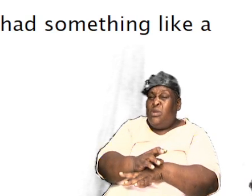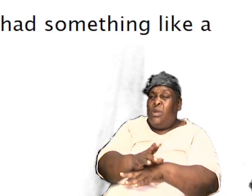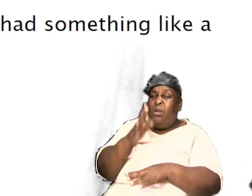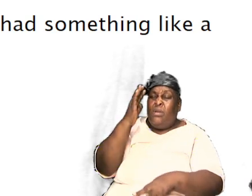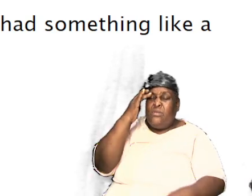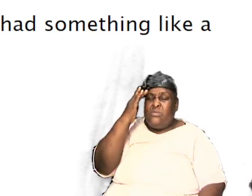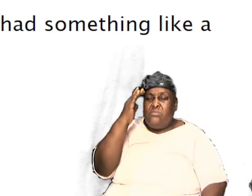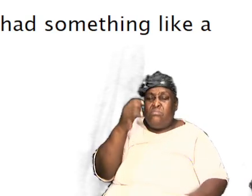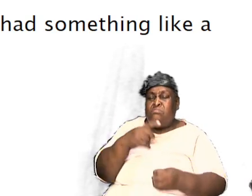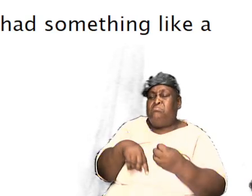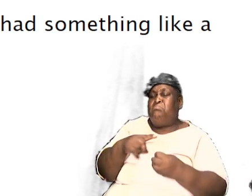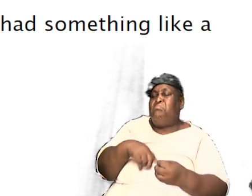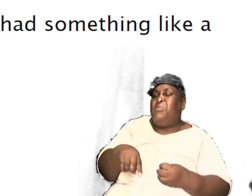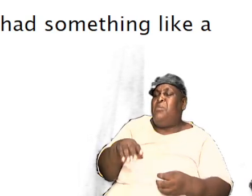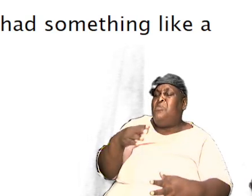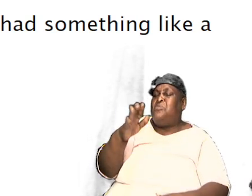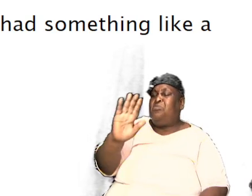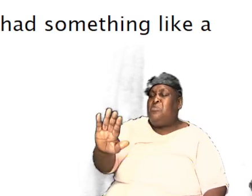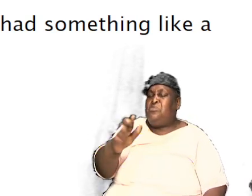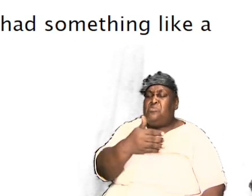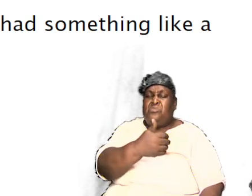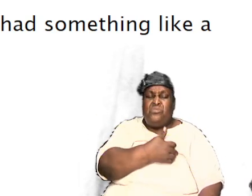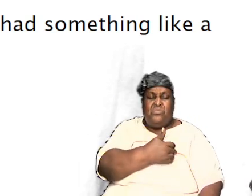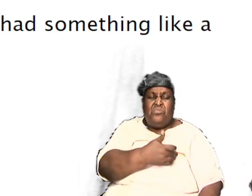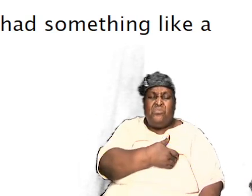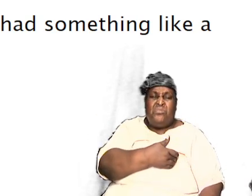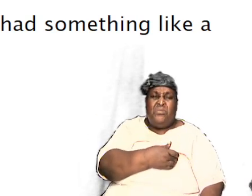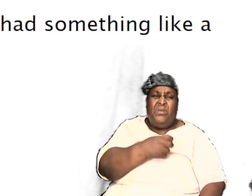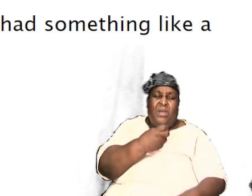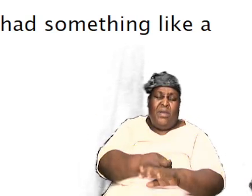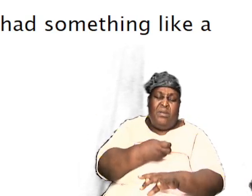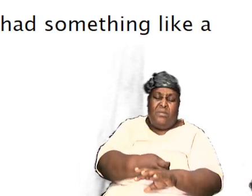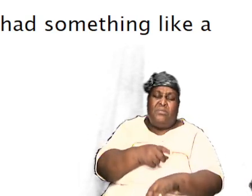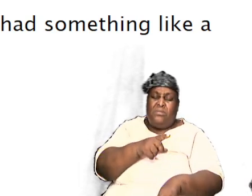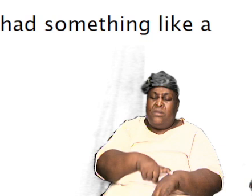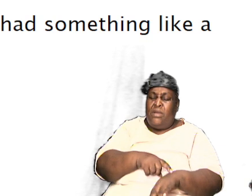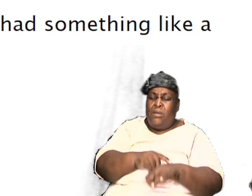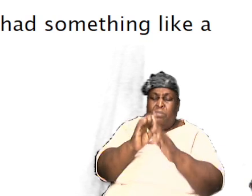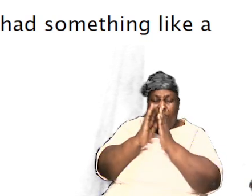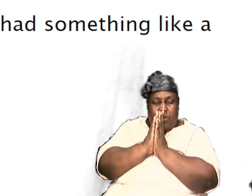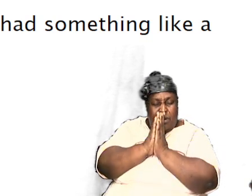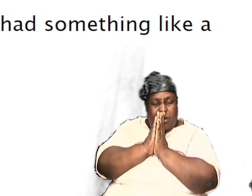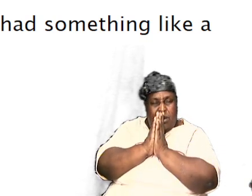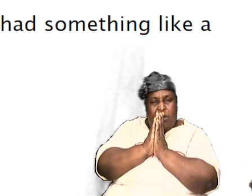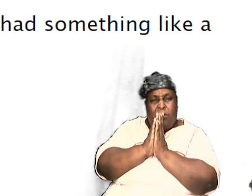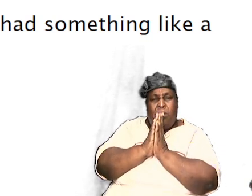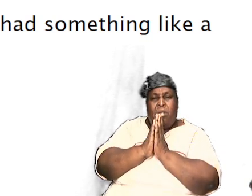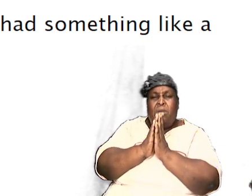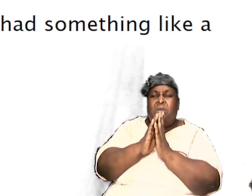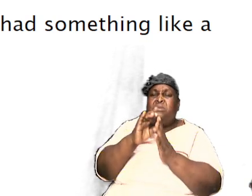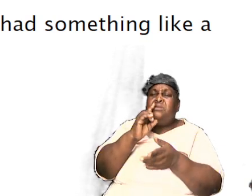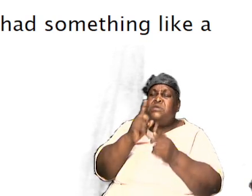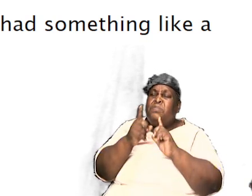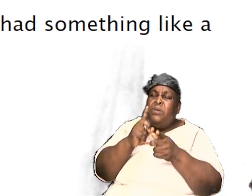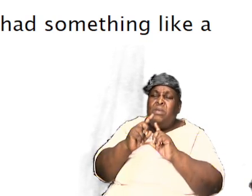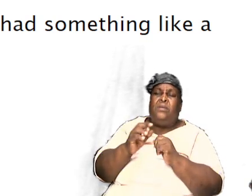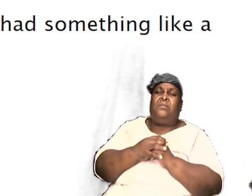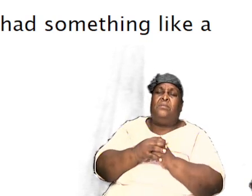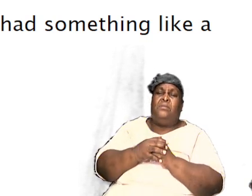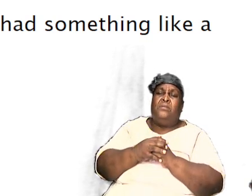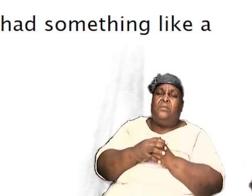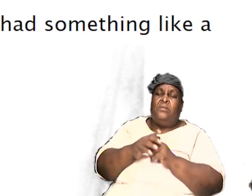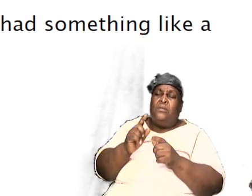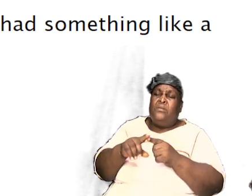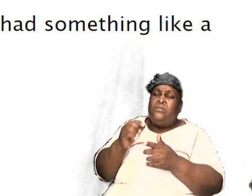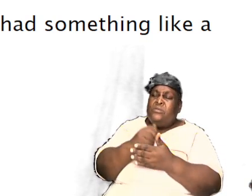hard time praying, if you're having a hard time doing something, talk to somebody. Ask for help from